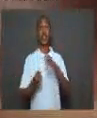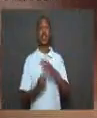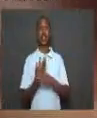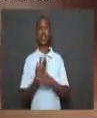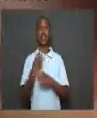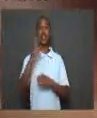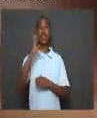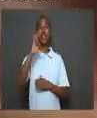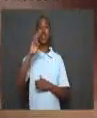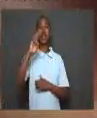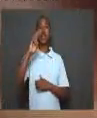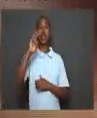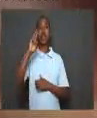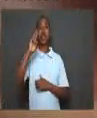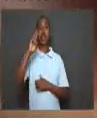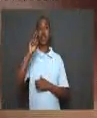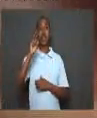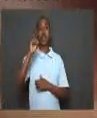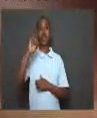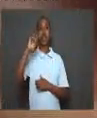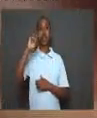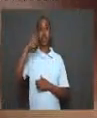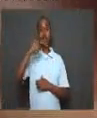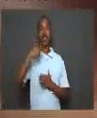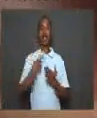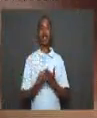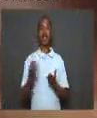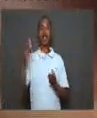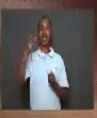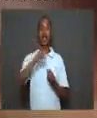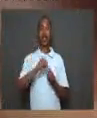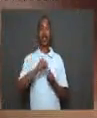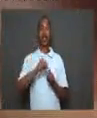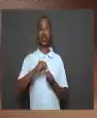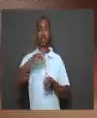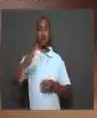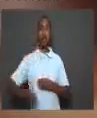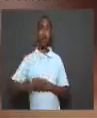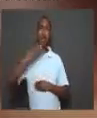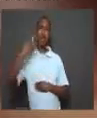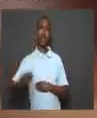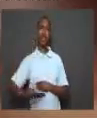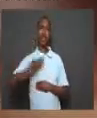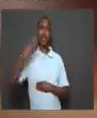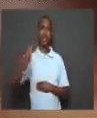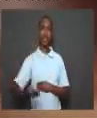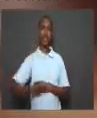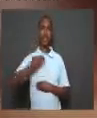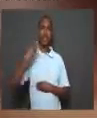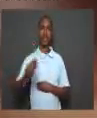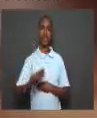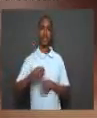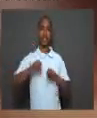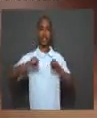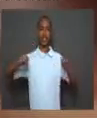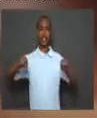crusting. This includes dyeing the leather, rolling it to make it strong, and stretching